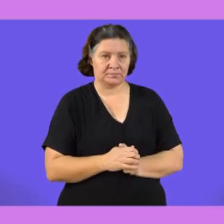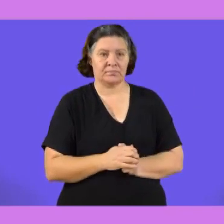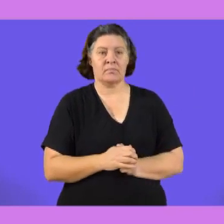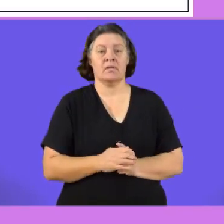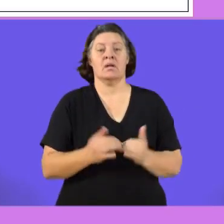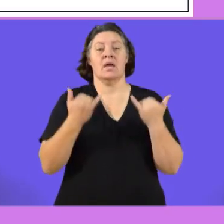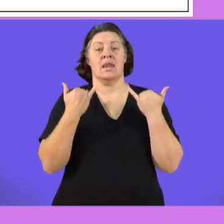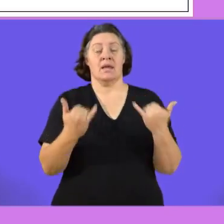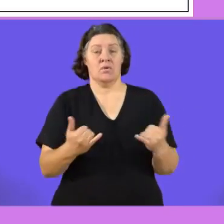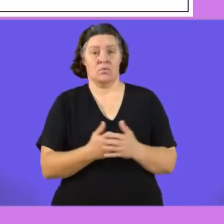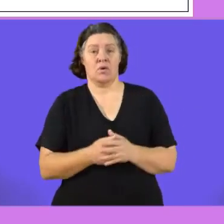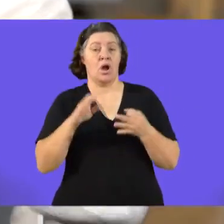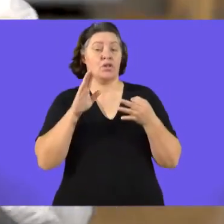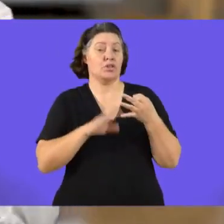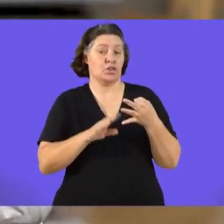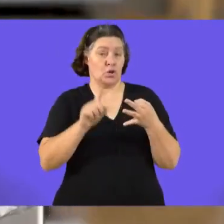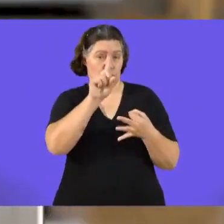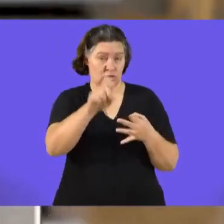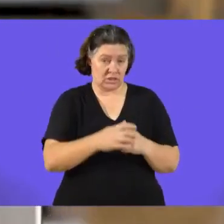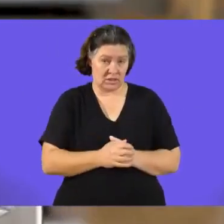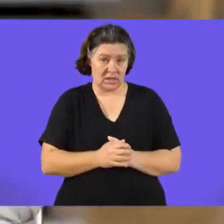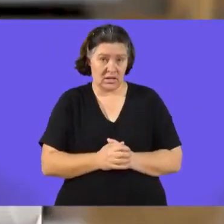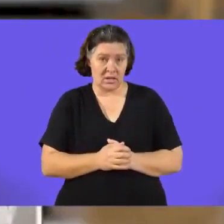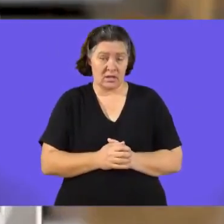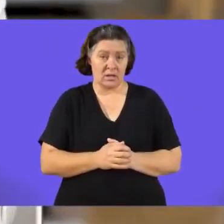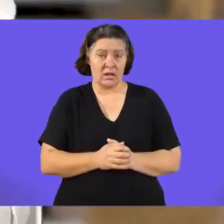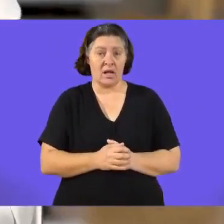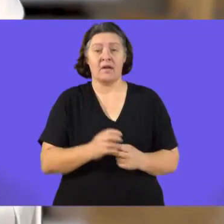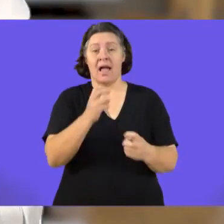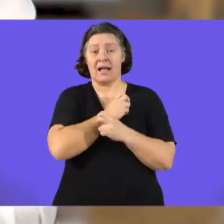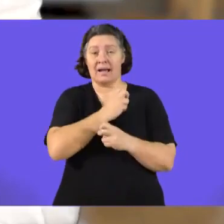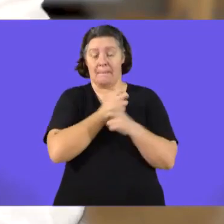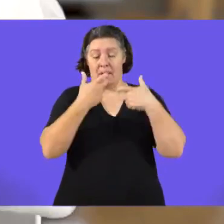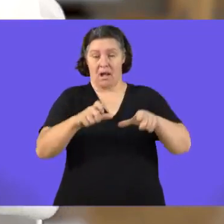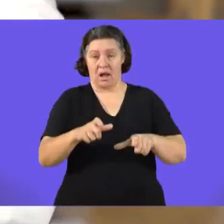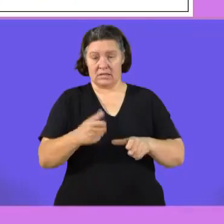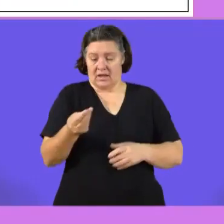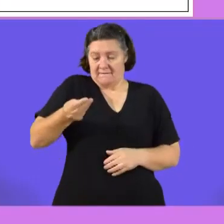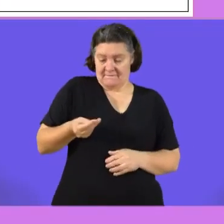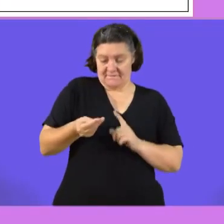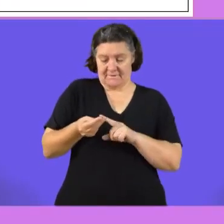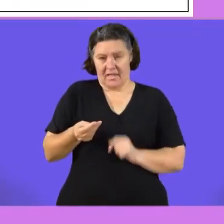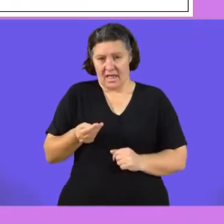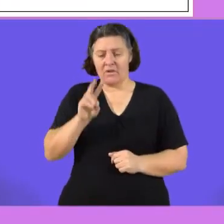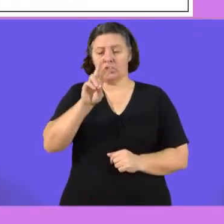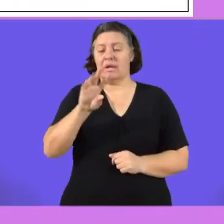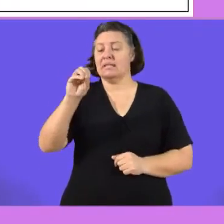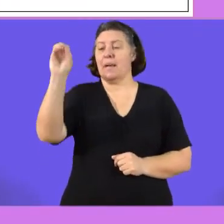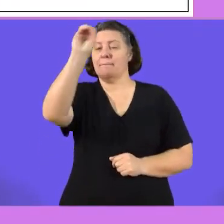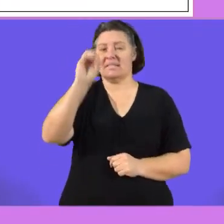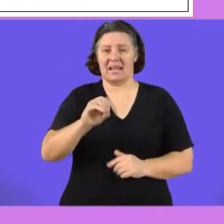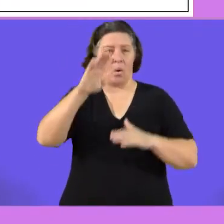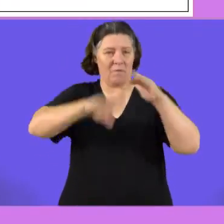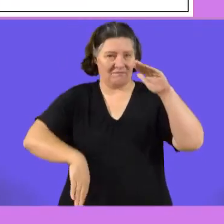off. Okay, so now the third question. If a club card holder were to receive